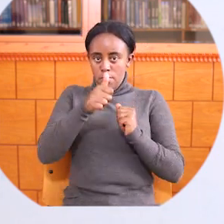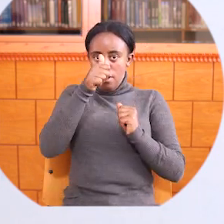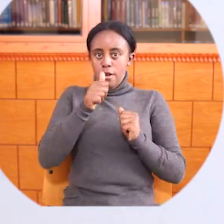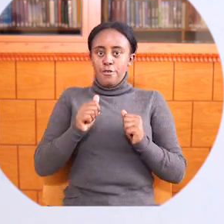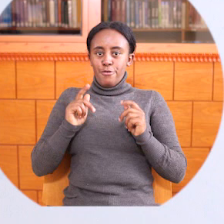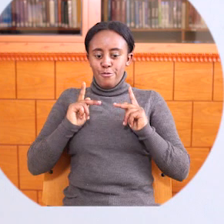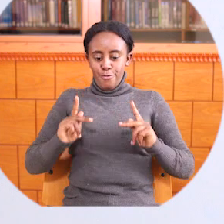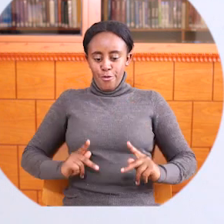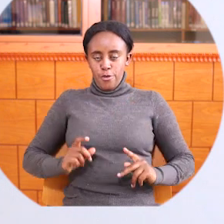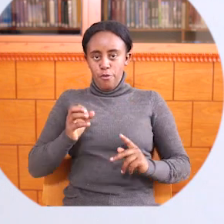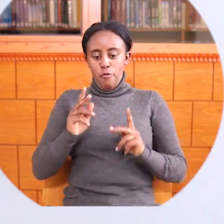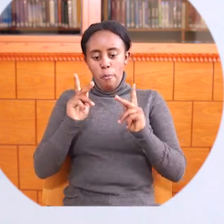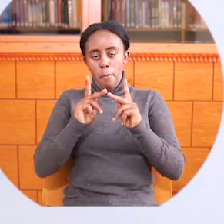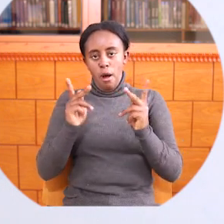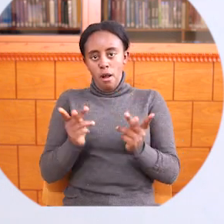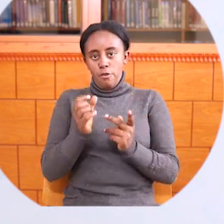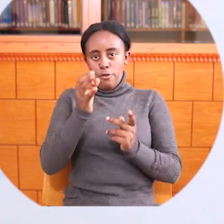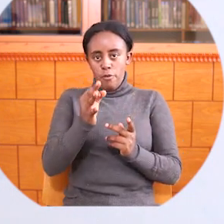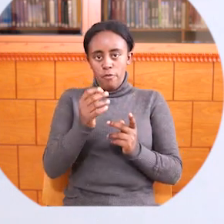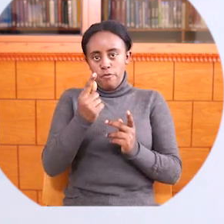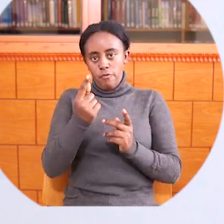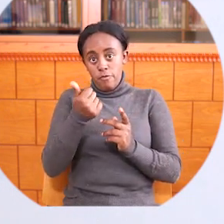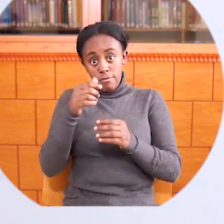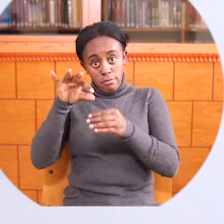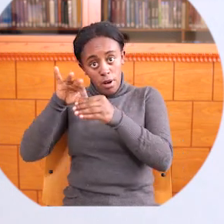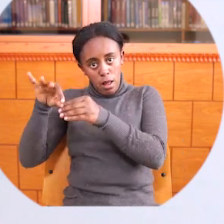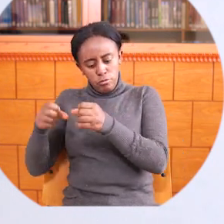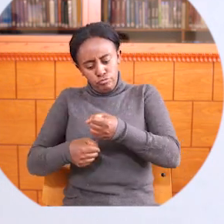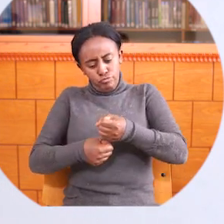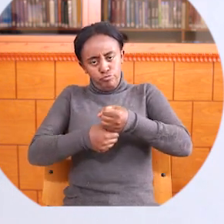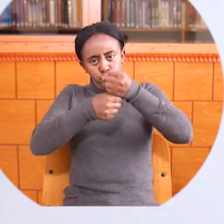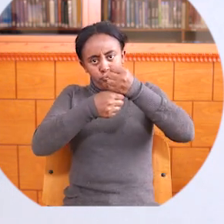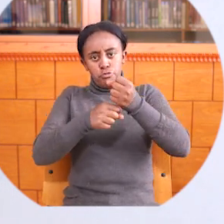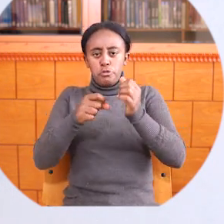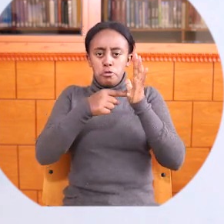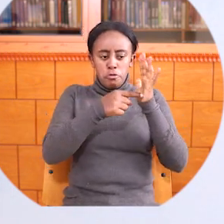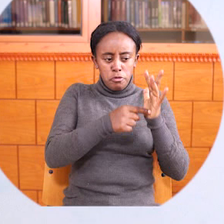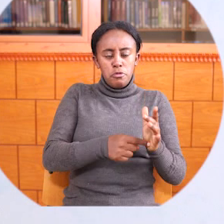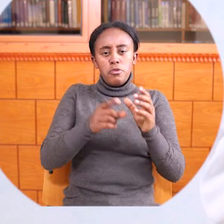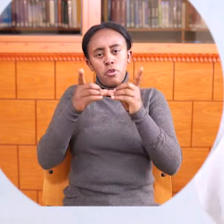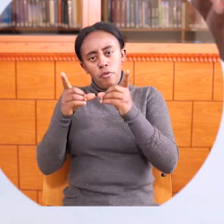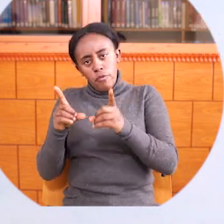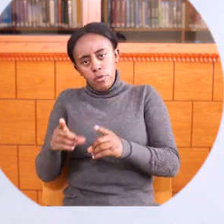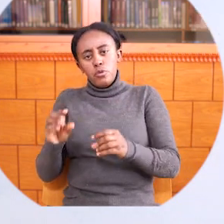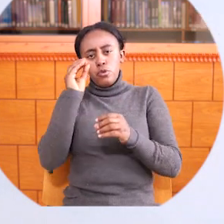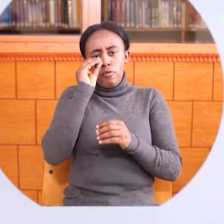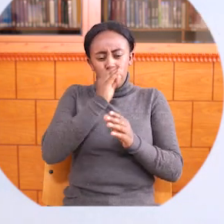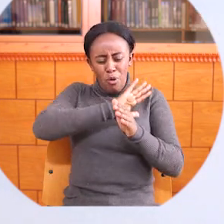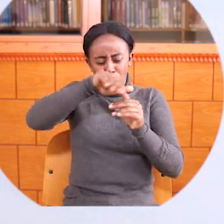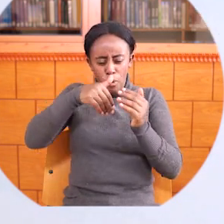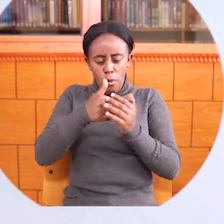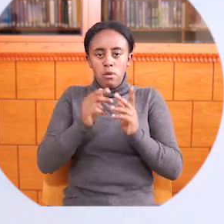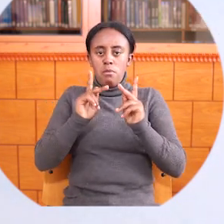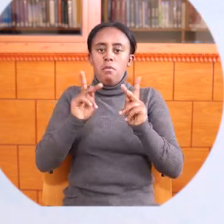or party of a plant which is supporting the leaf, the flower, the fruit, and the whole party of the